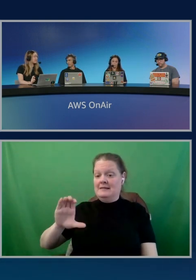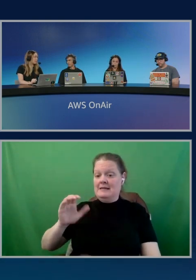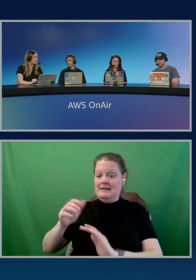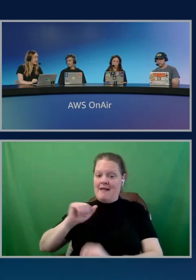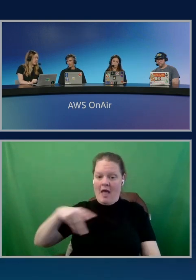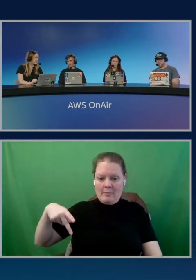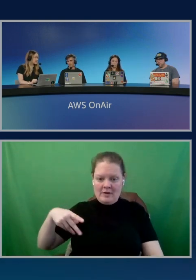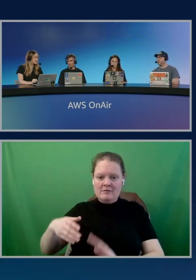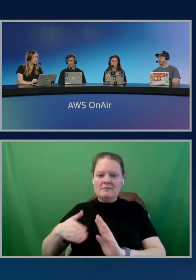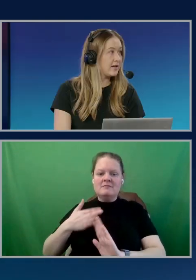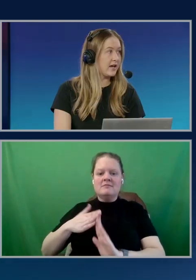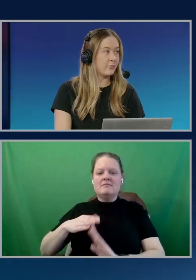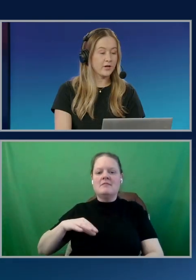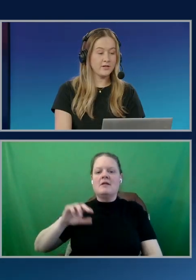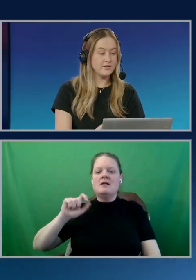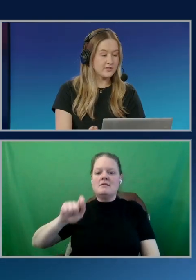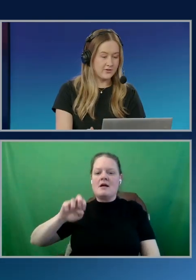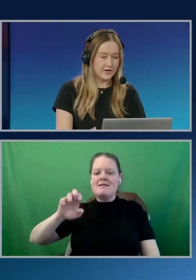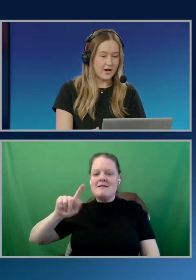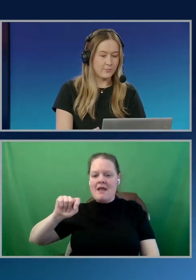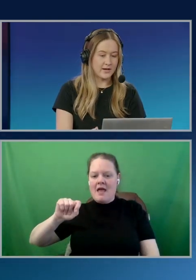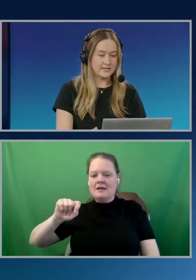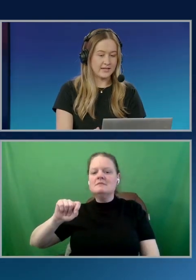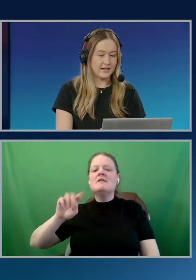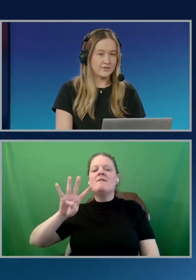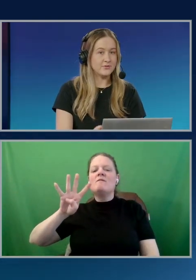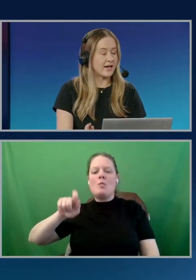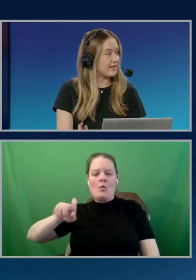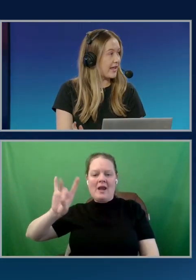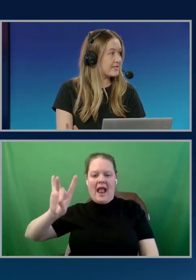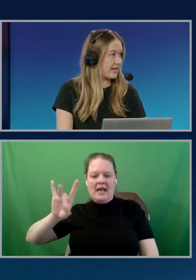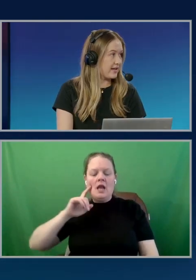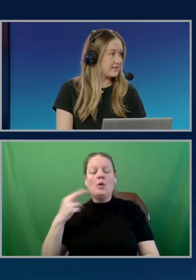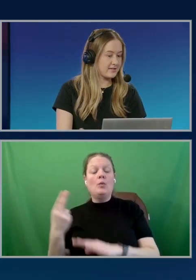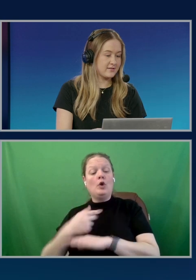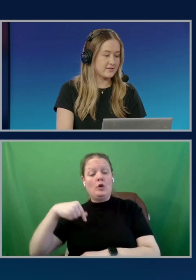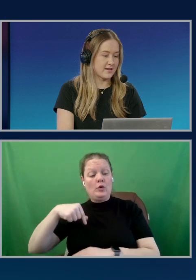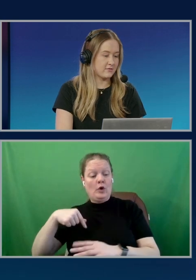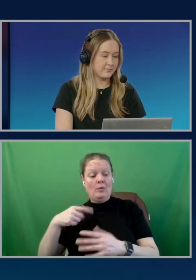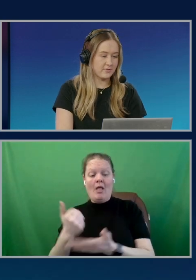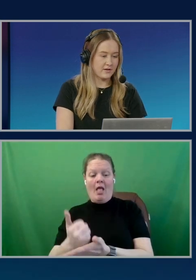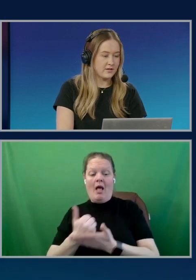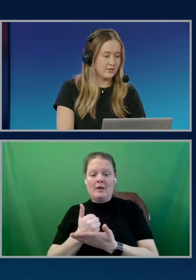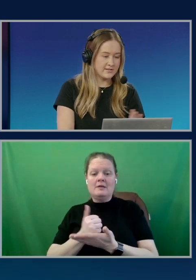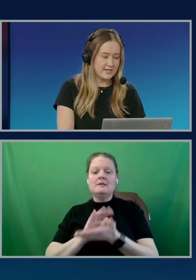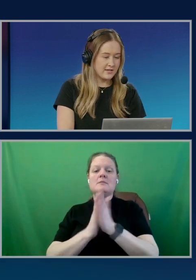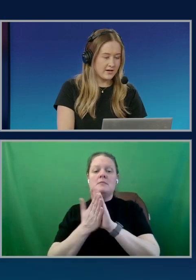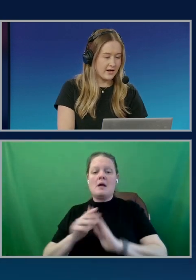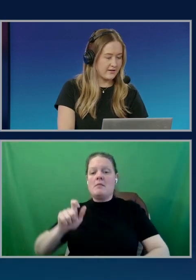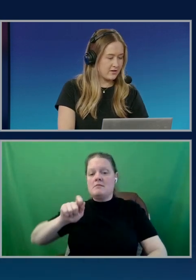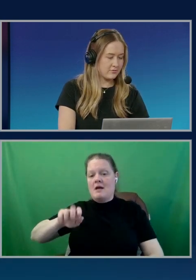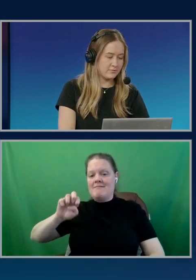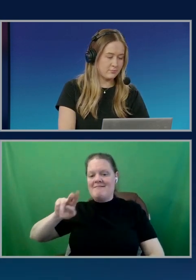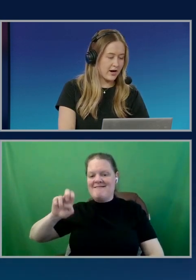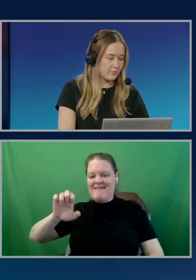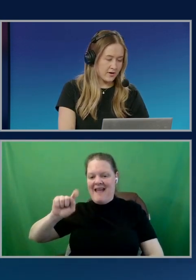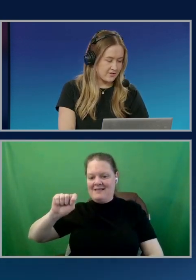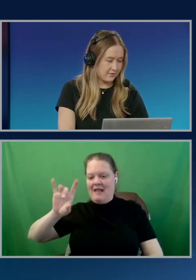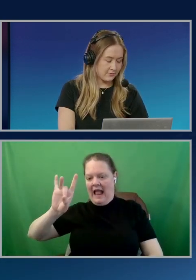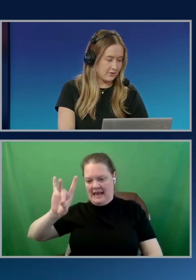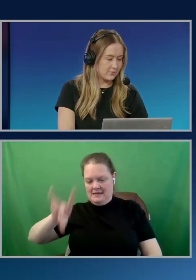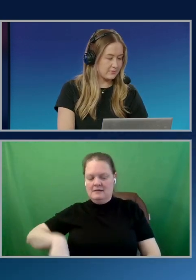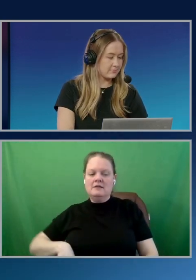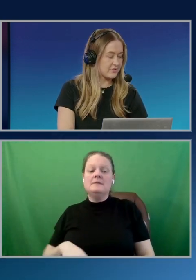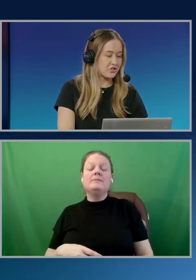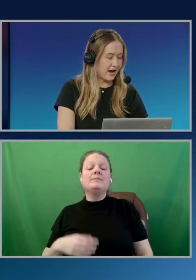Framework 4.8. Okay. And we're going to use Q to help us get it to .NET 8. So you can see here, I know Brian walked